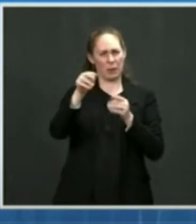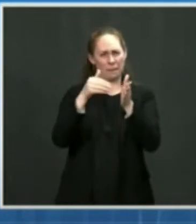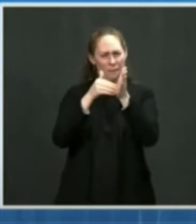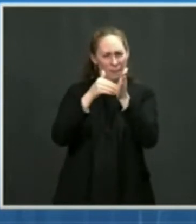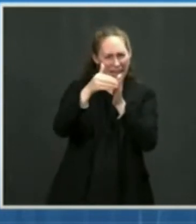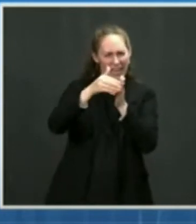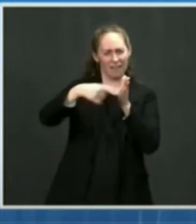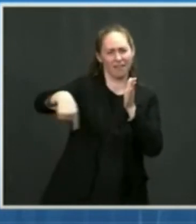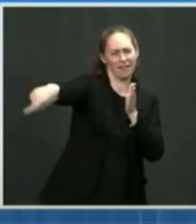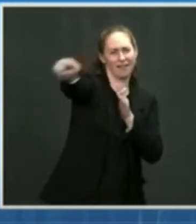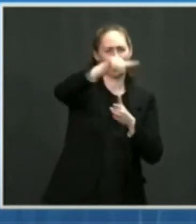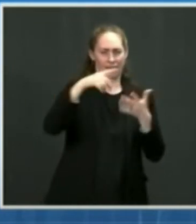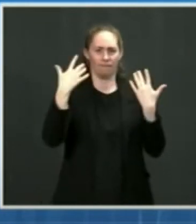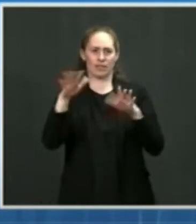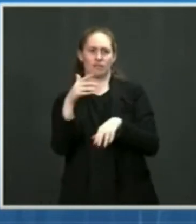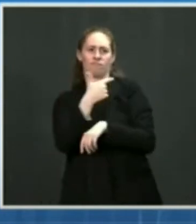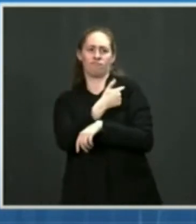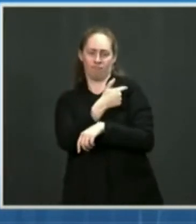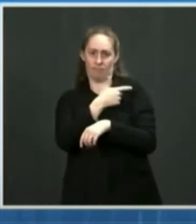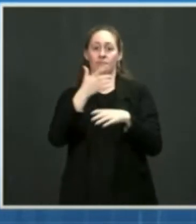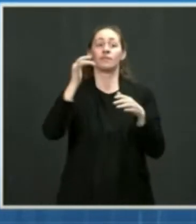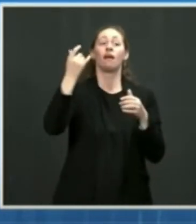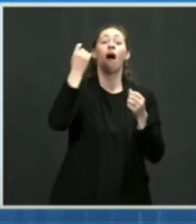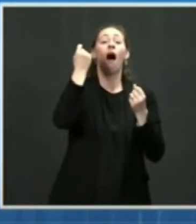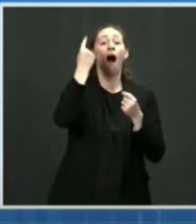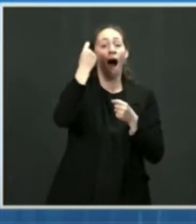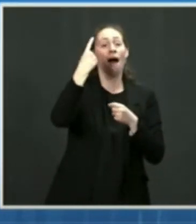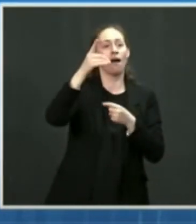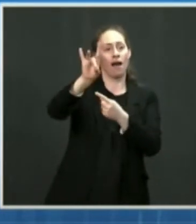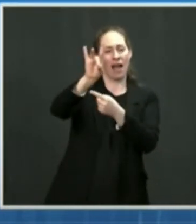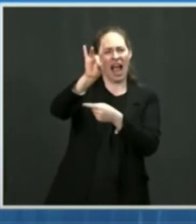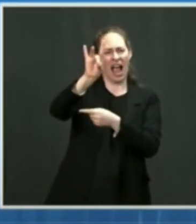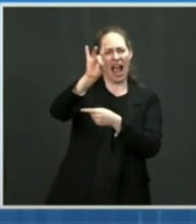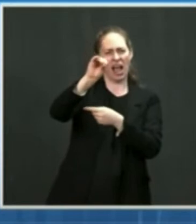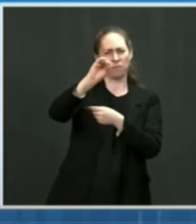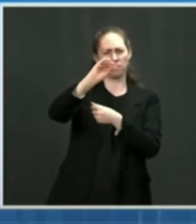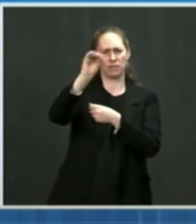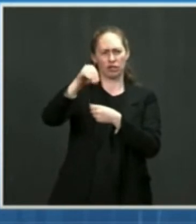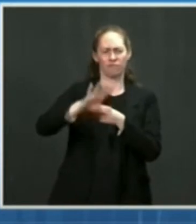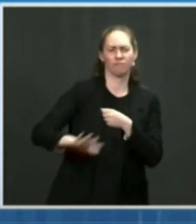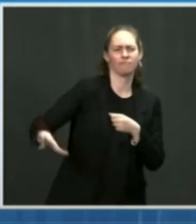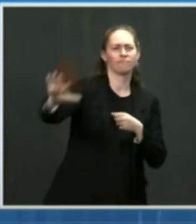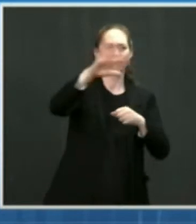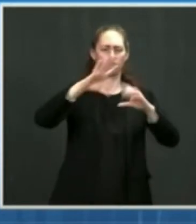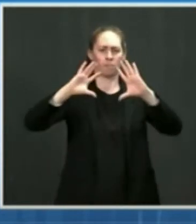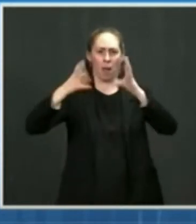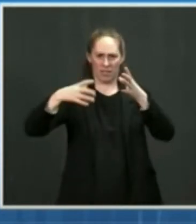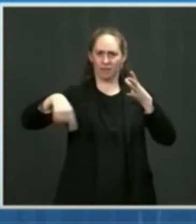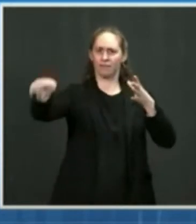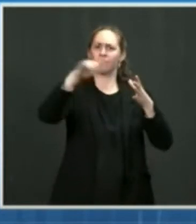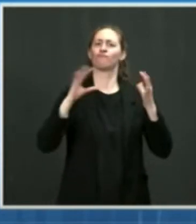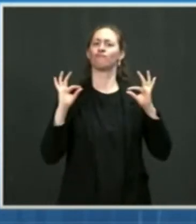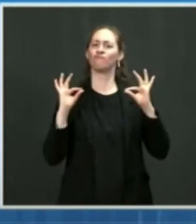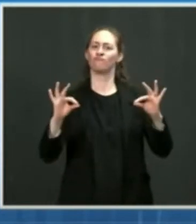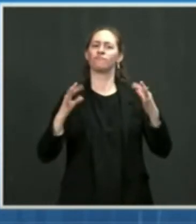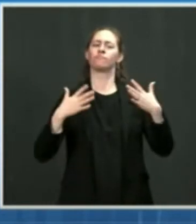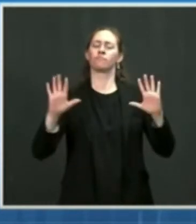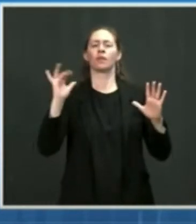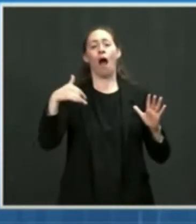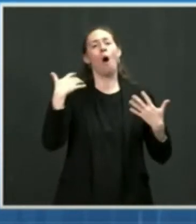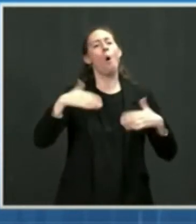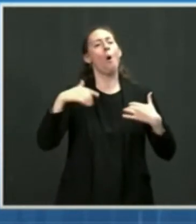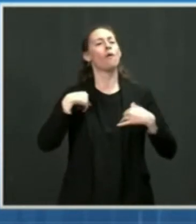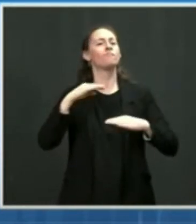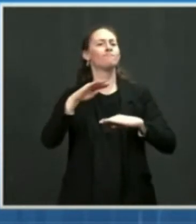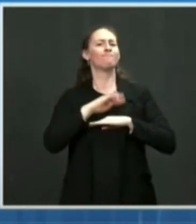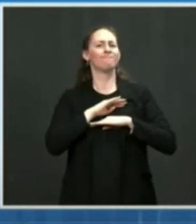than 8% of the adult population in a single week. While we're pleased with this pace, we are making